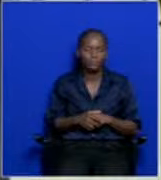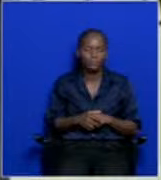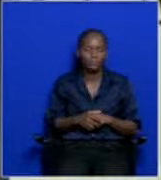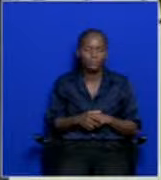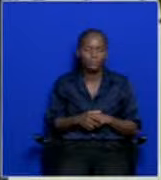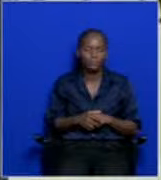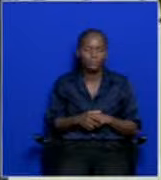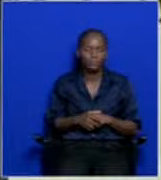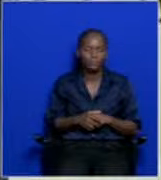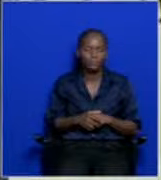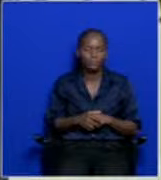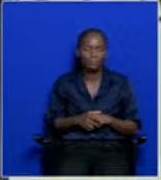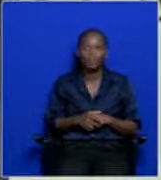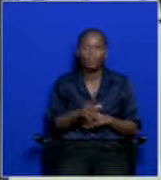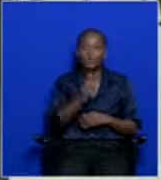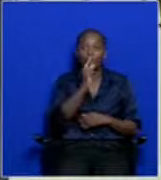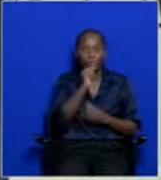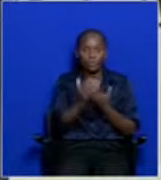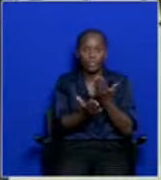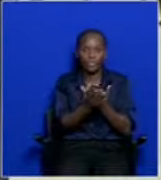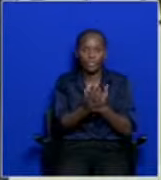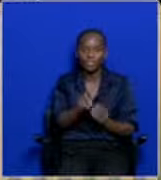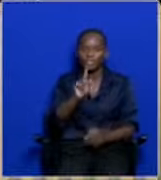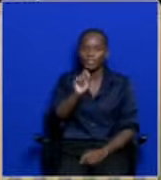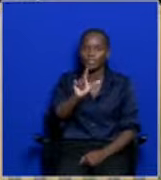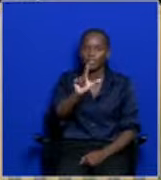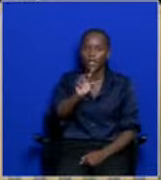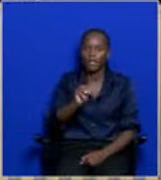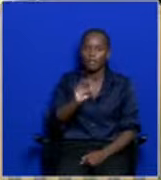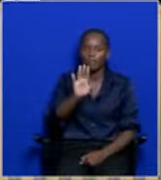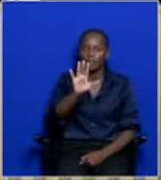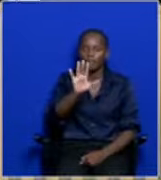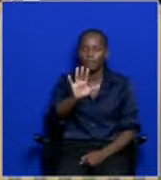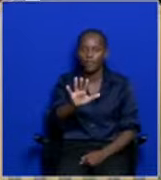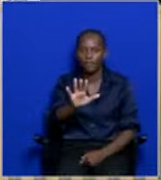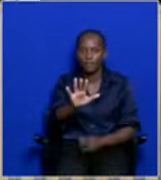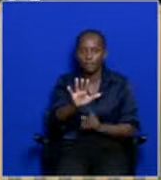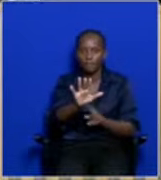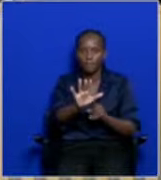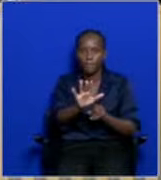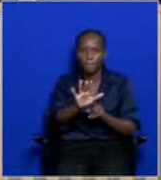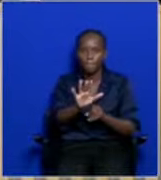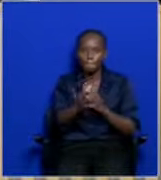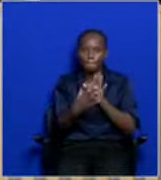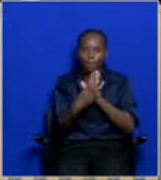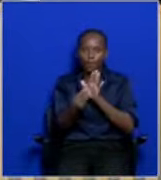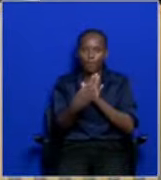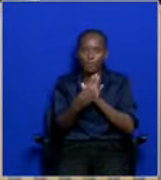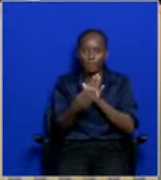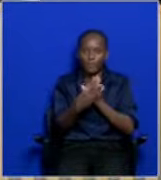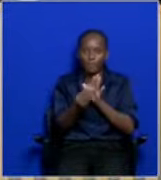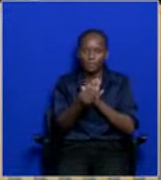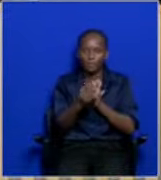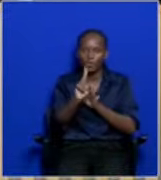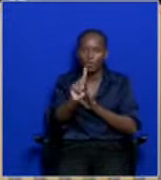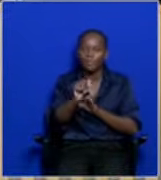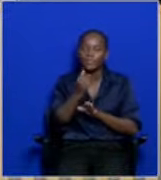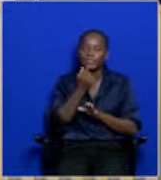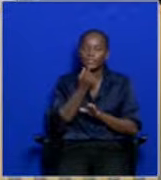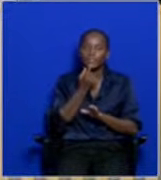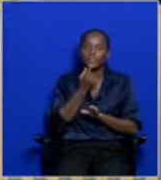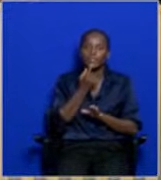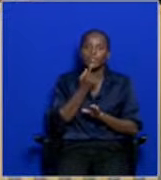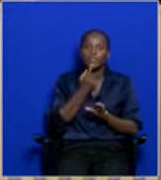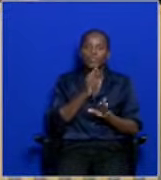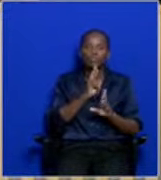TLM5, a copy of the recommendations to EMPD after you had completed the case on